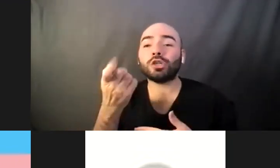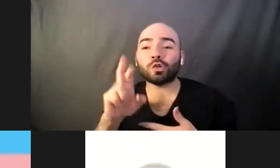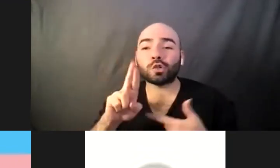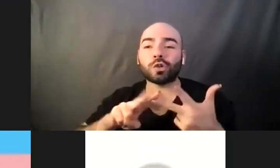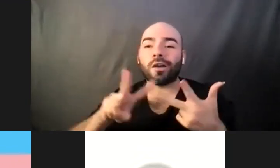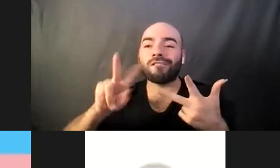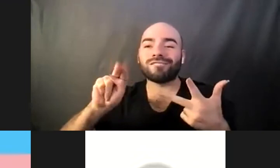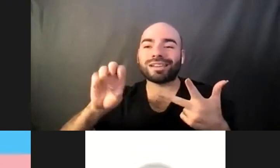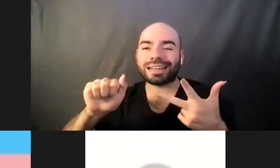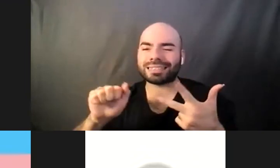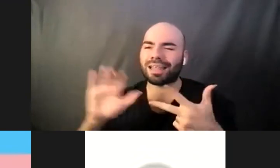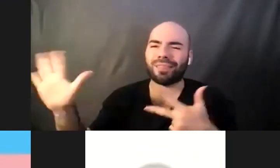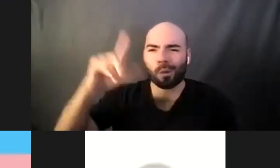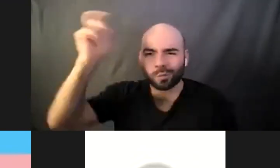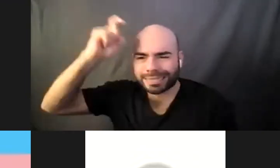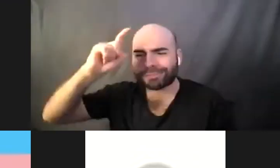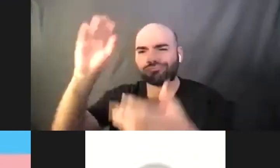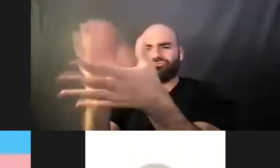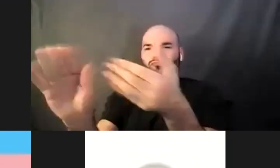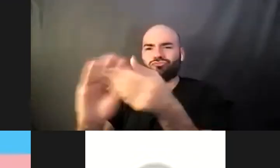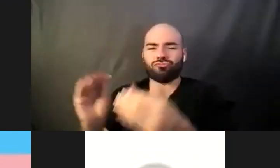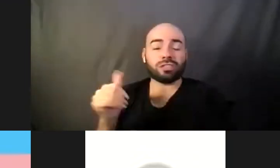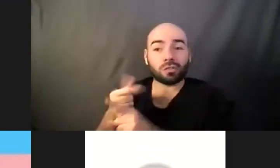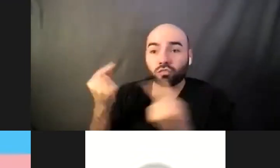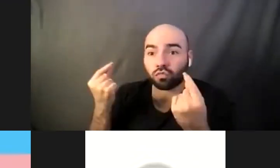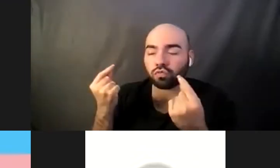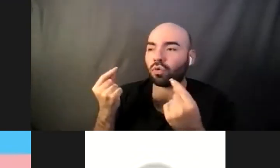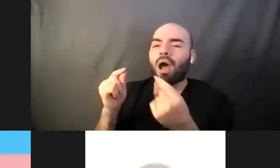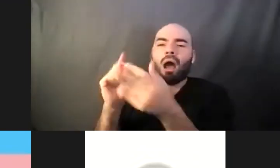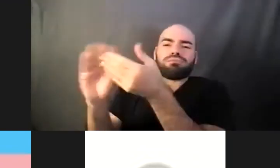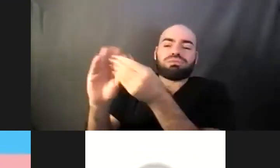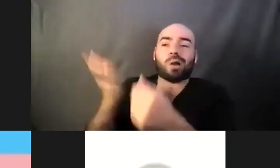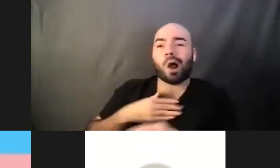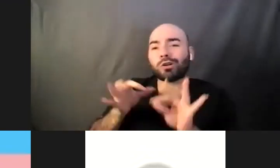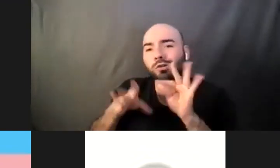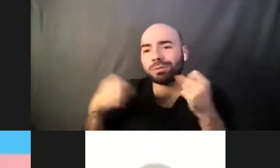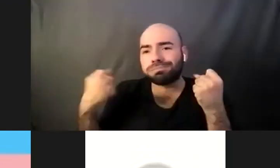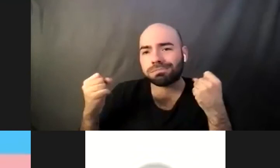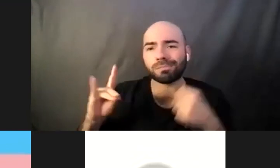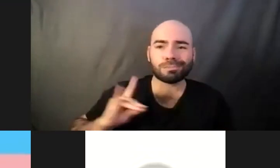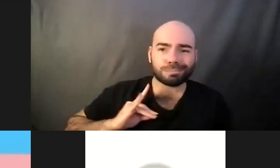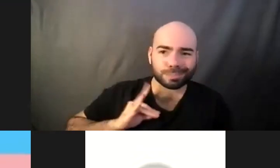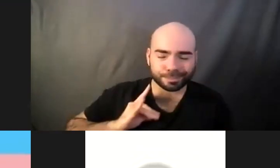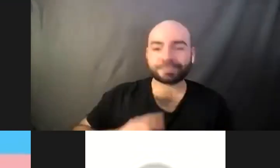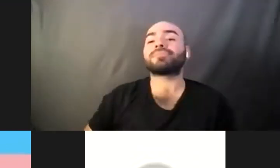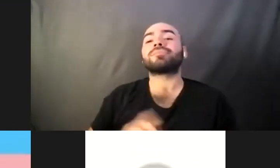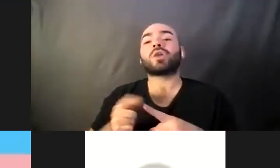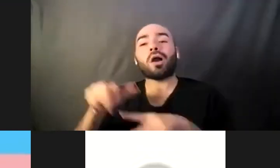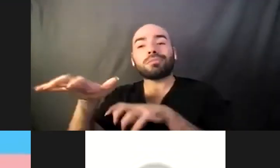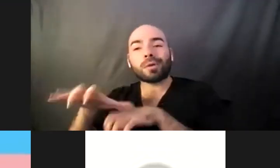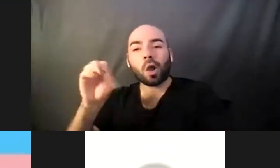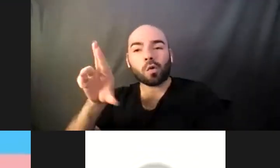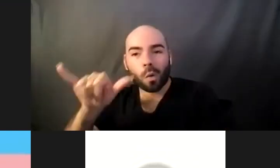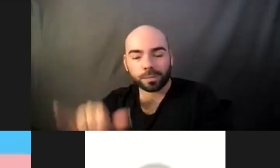with our wisdom. Their messenger for being with us, our ASL interpreter, Benny Llamas, our captioner, Corey